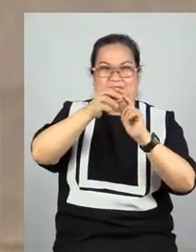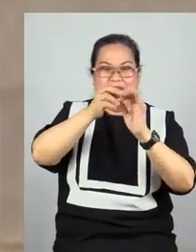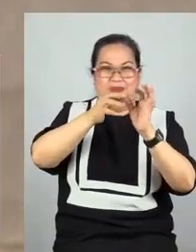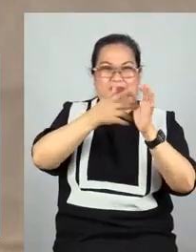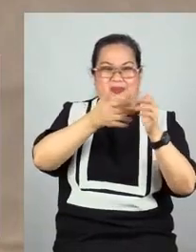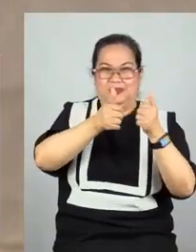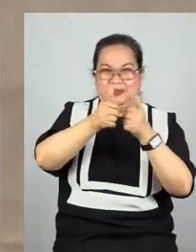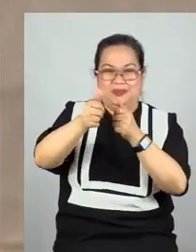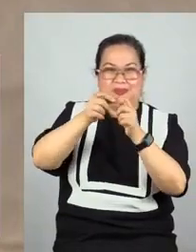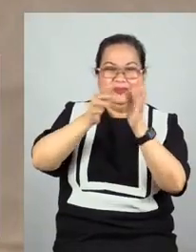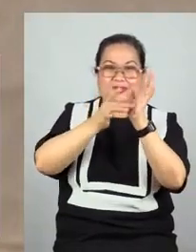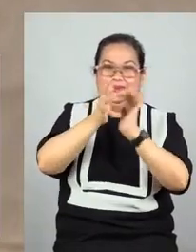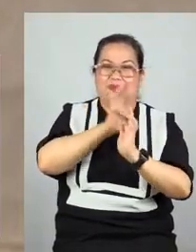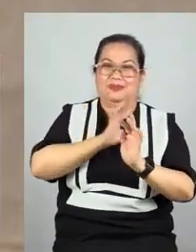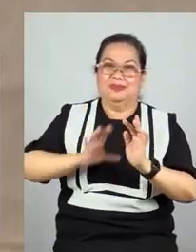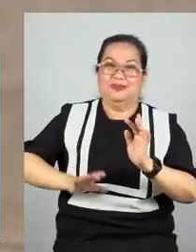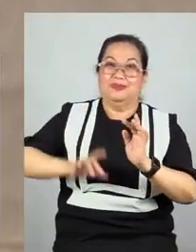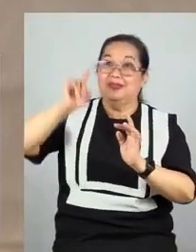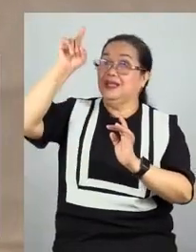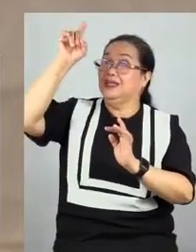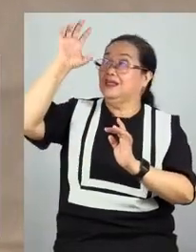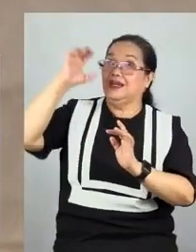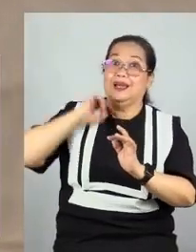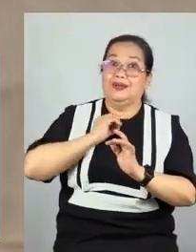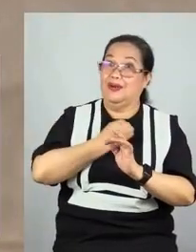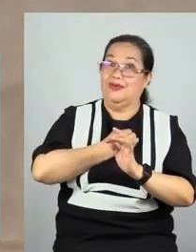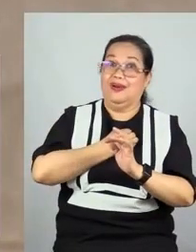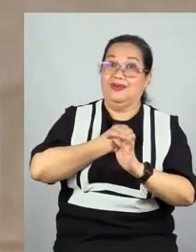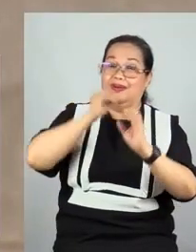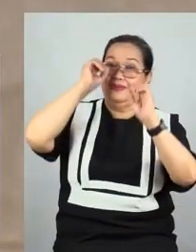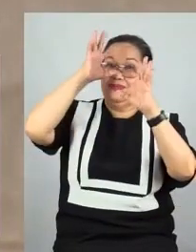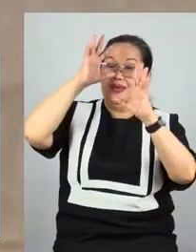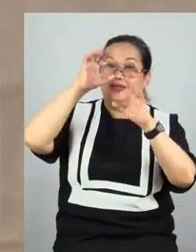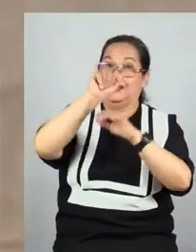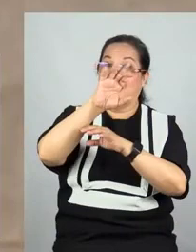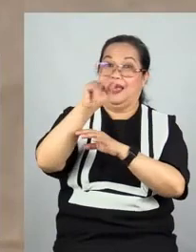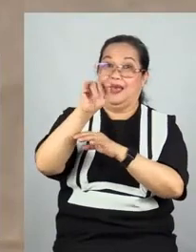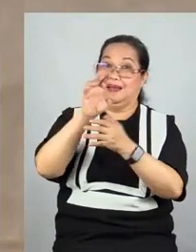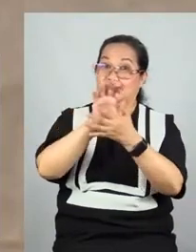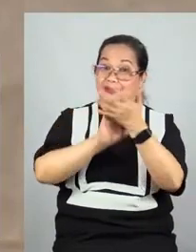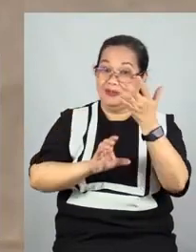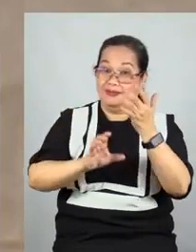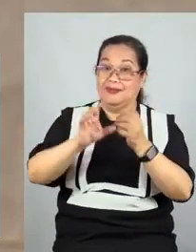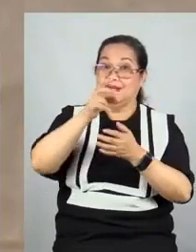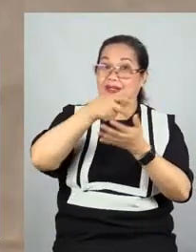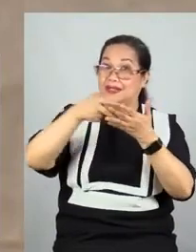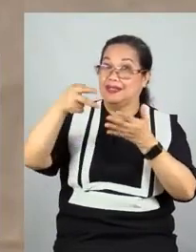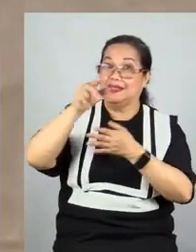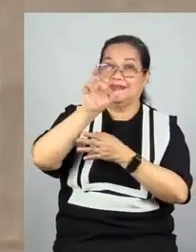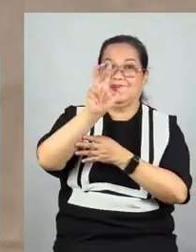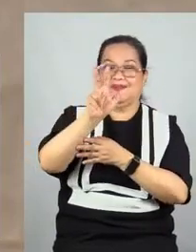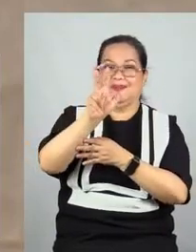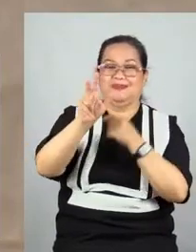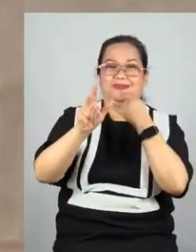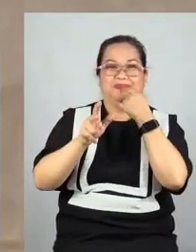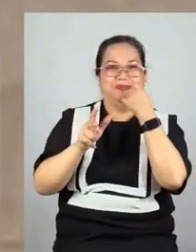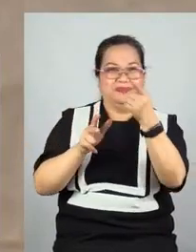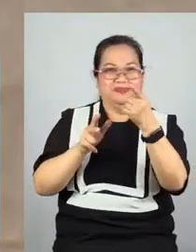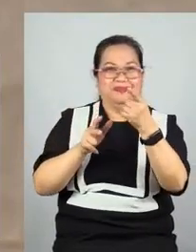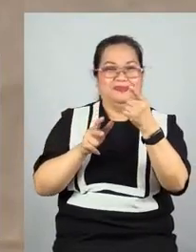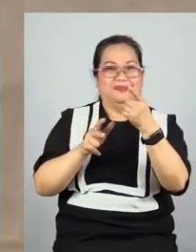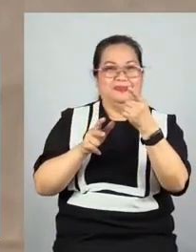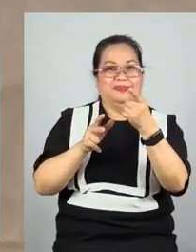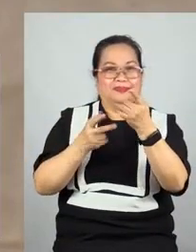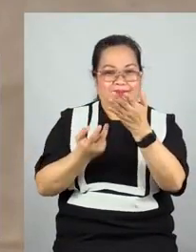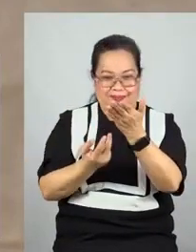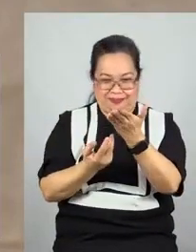Kristo. Ang sabi niya, the God of our fathers, chapter 5 ng Acts verse 30, the God of our fathers